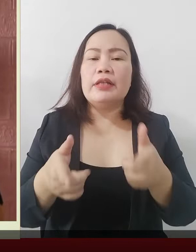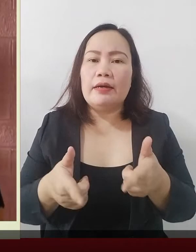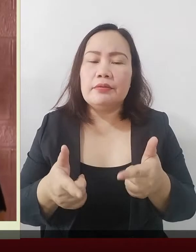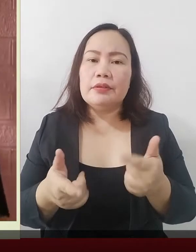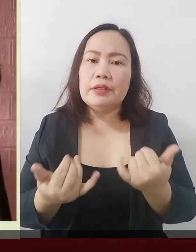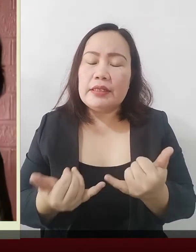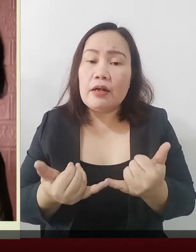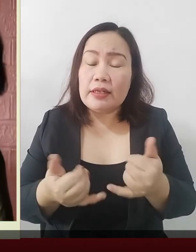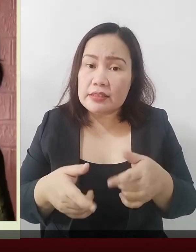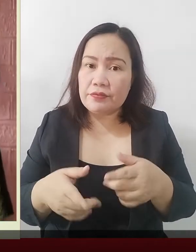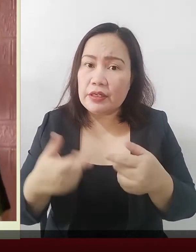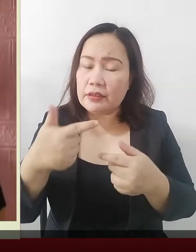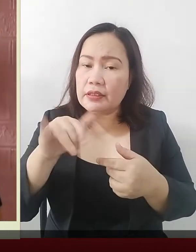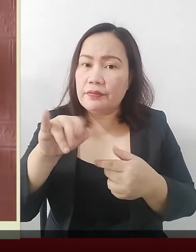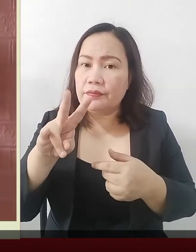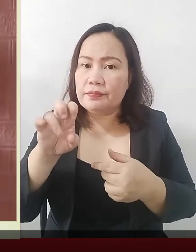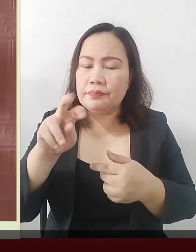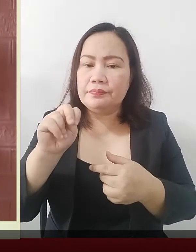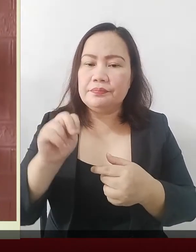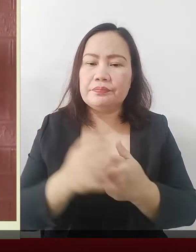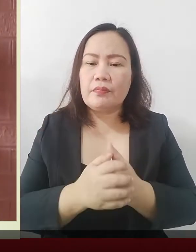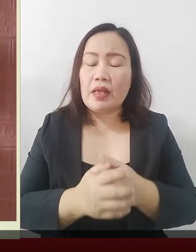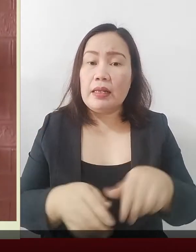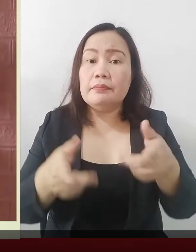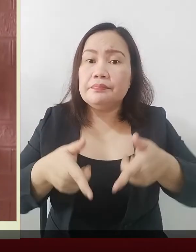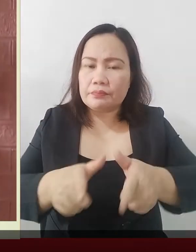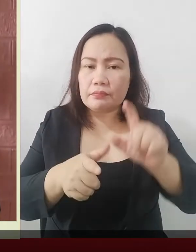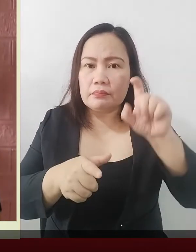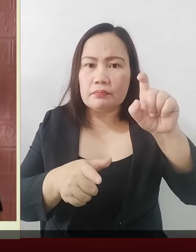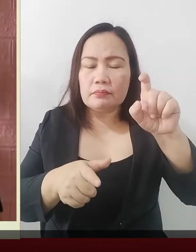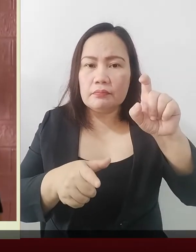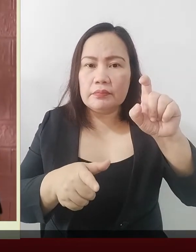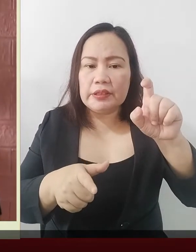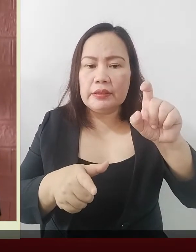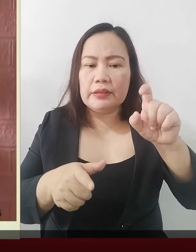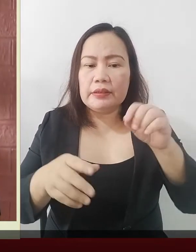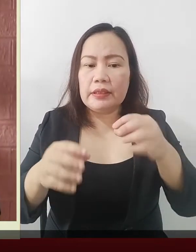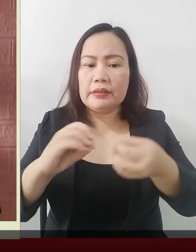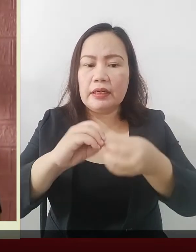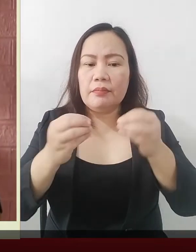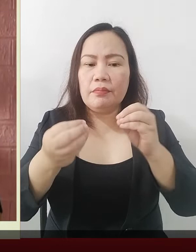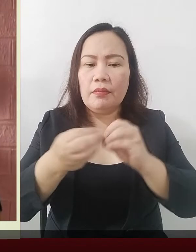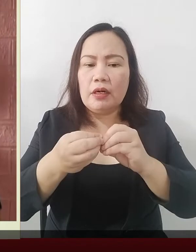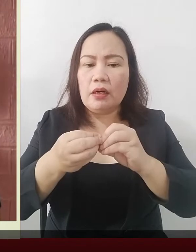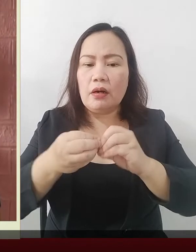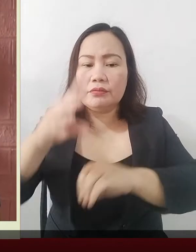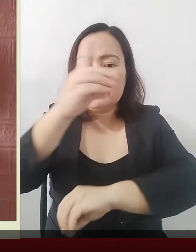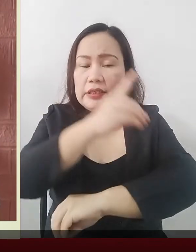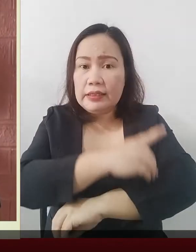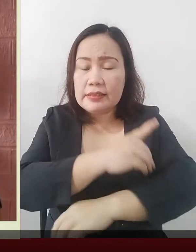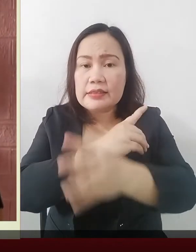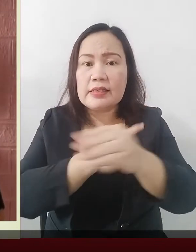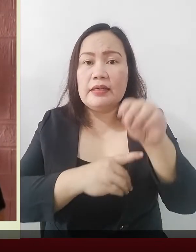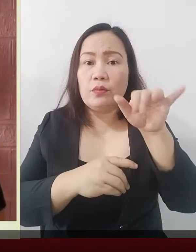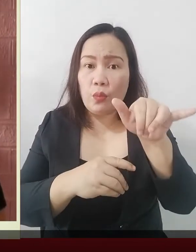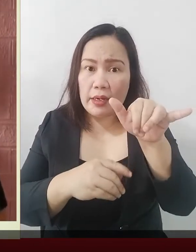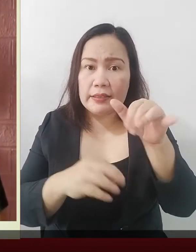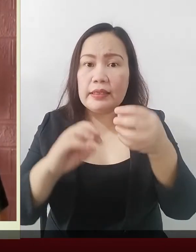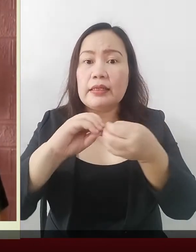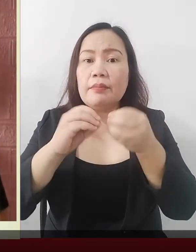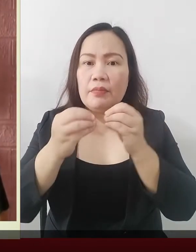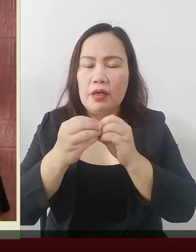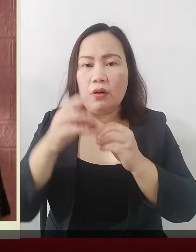So let's have the given. Let x be the number of days and let y be the number